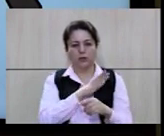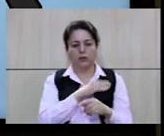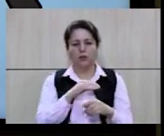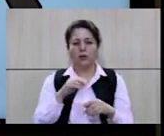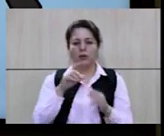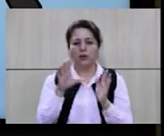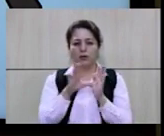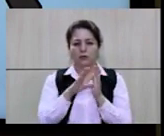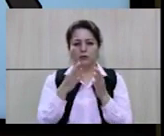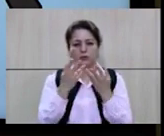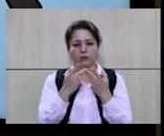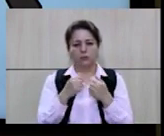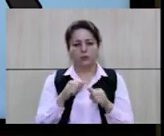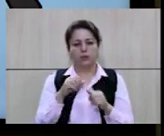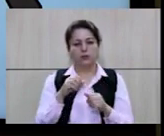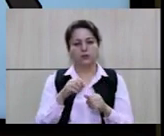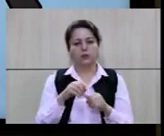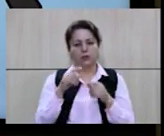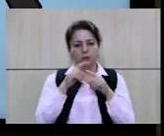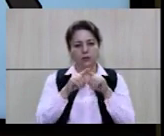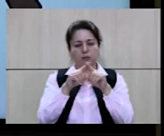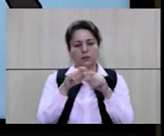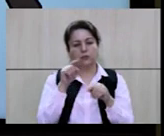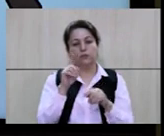mashinasi. Bu nima aziz o'quvchilar?